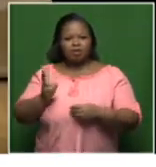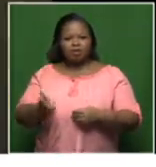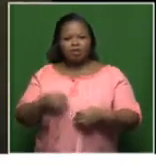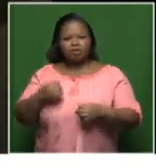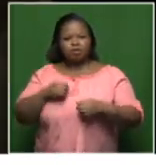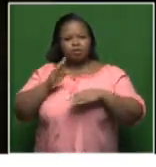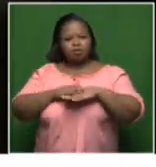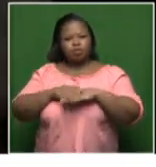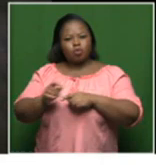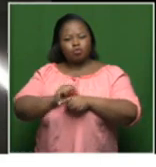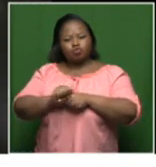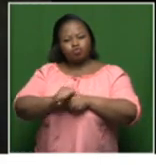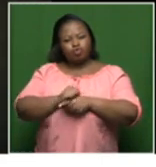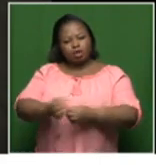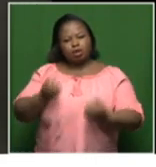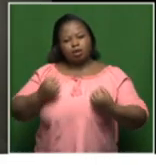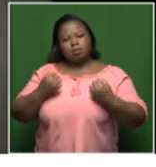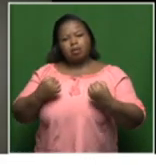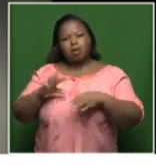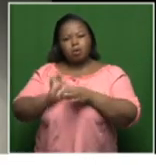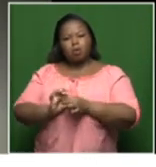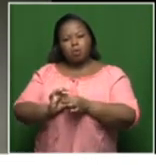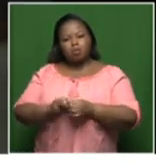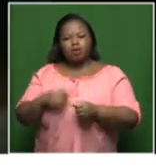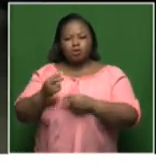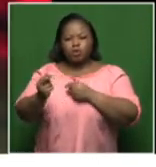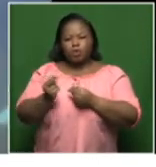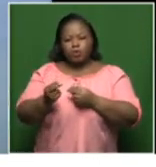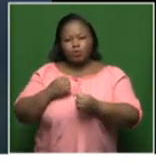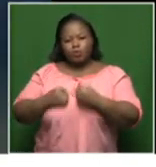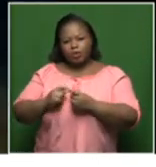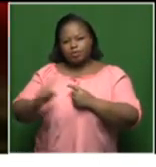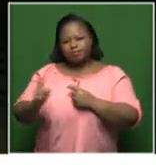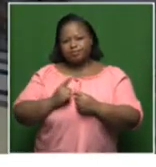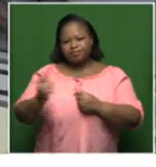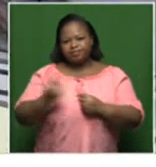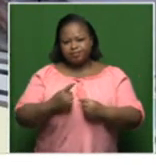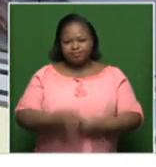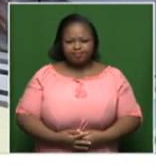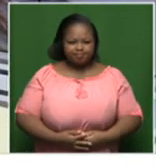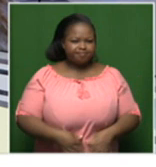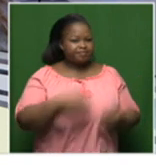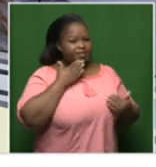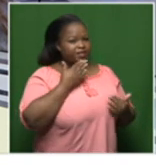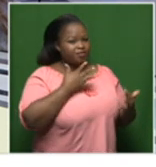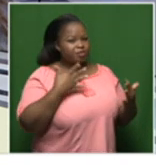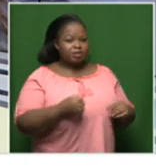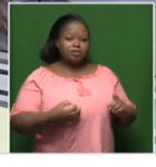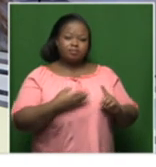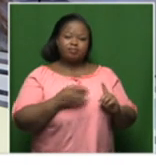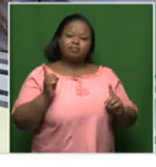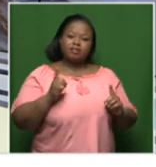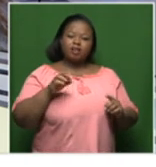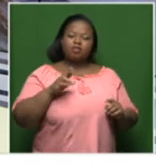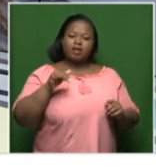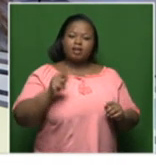training at home and a little bit or a couple of short runs here and there. All right, lovely stuff. Thank you very much. That's Ryan Sands,